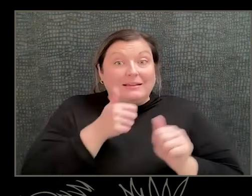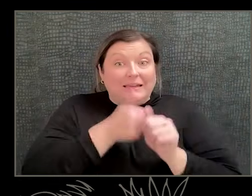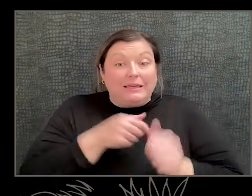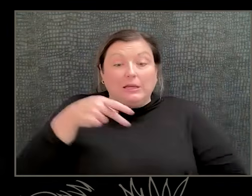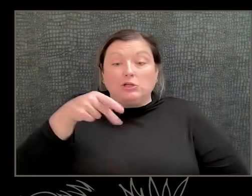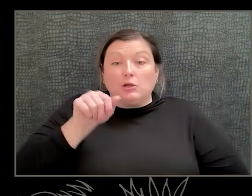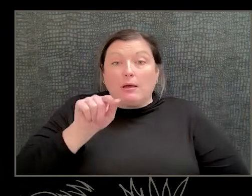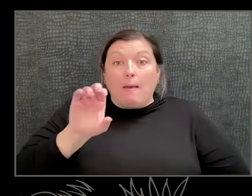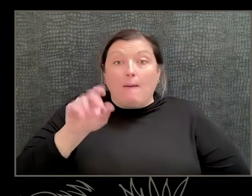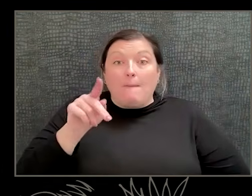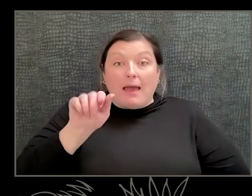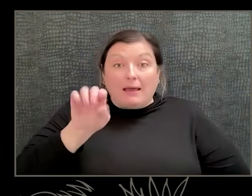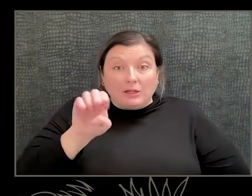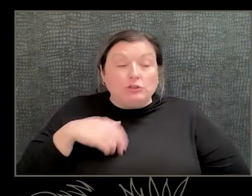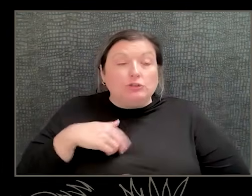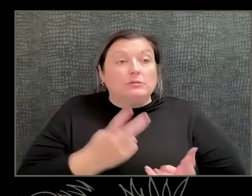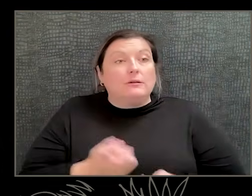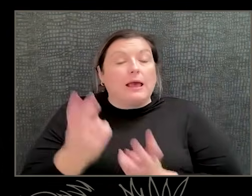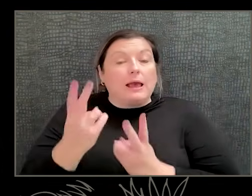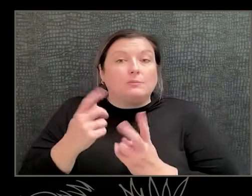exported all those types as